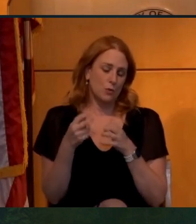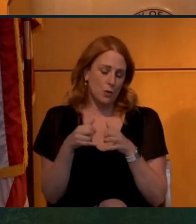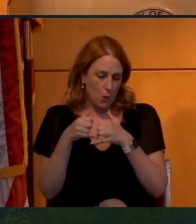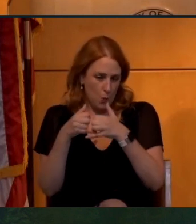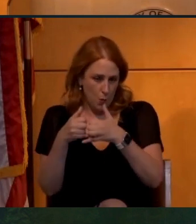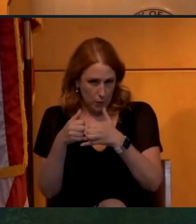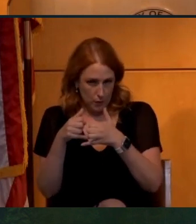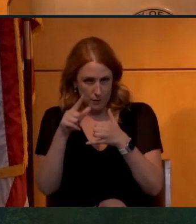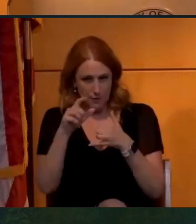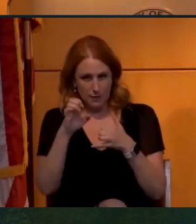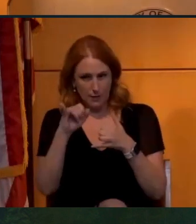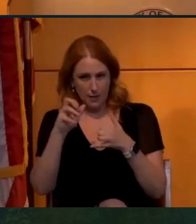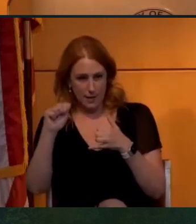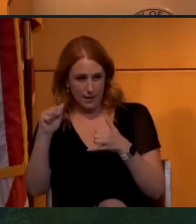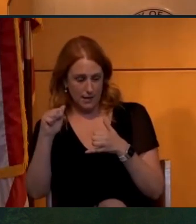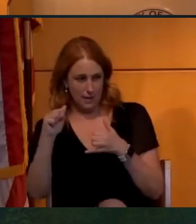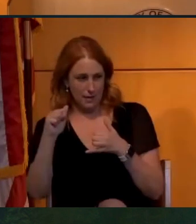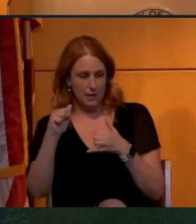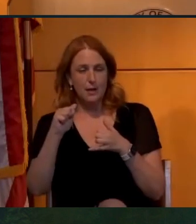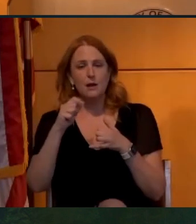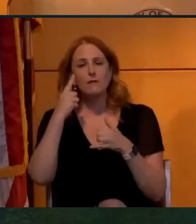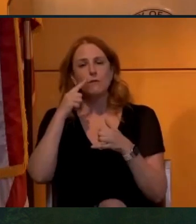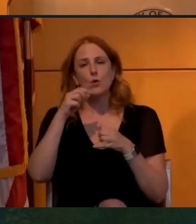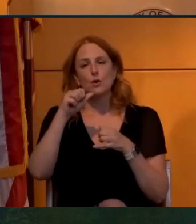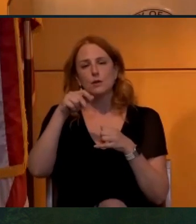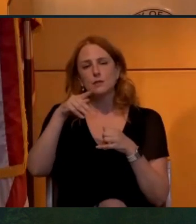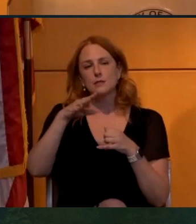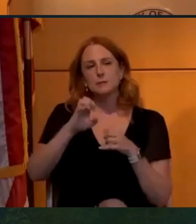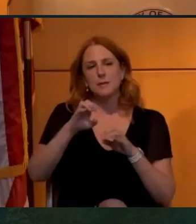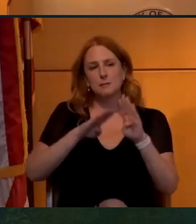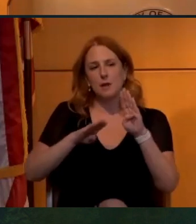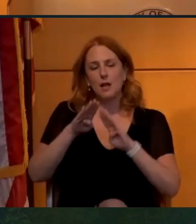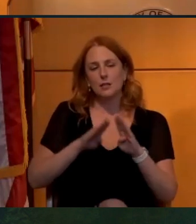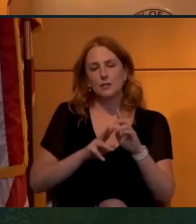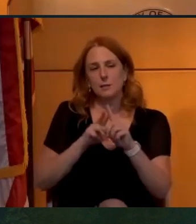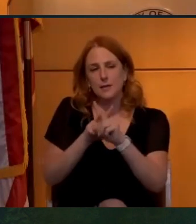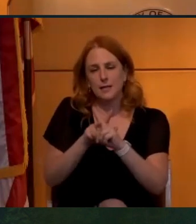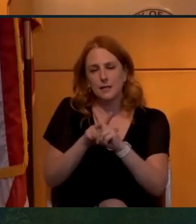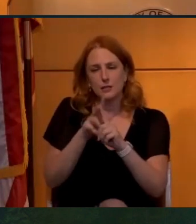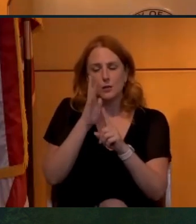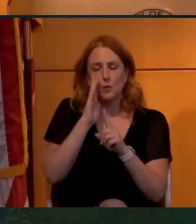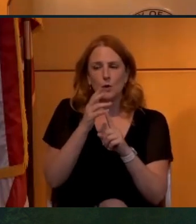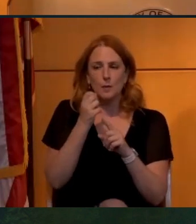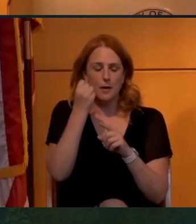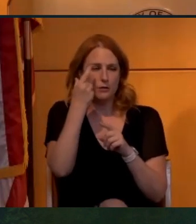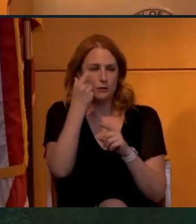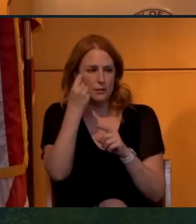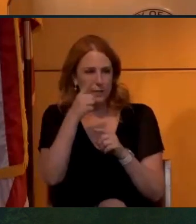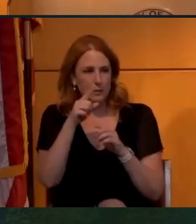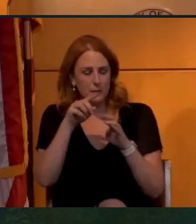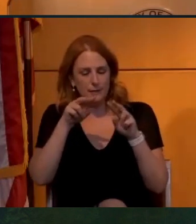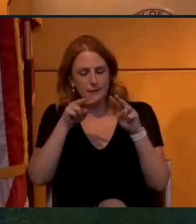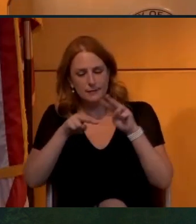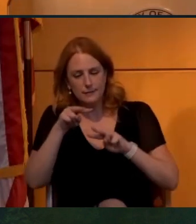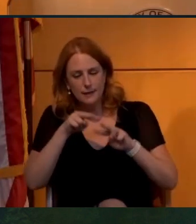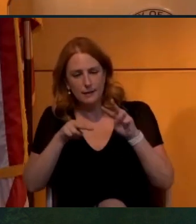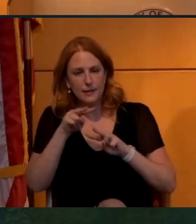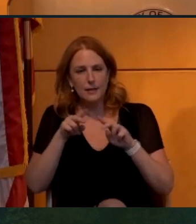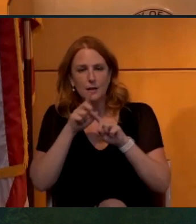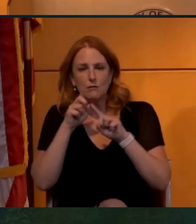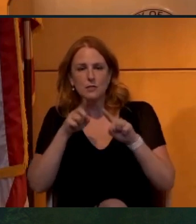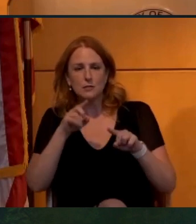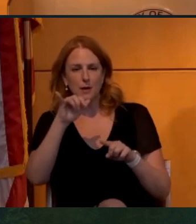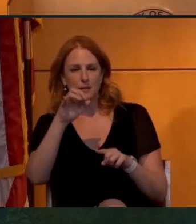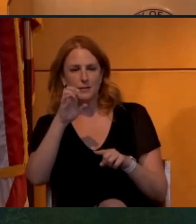Lunar Explorer Instrument for Space Biology Applications. And so Leia will be studying the biological response of yeast to the